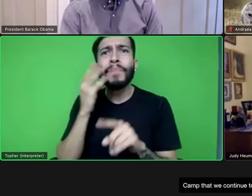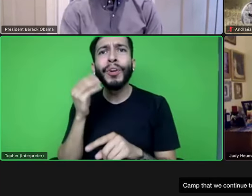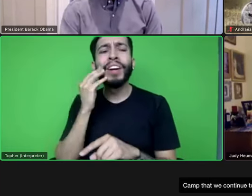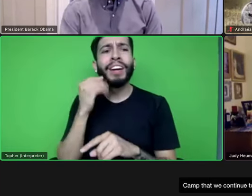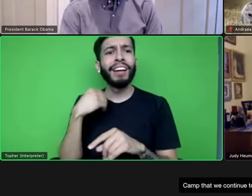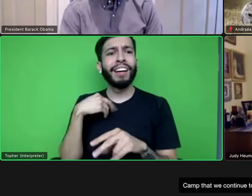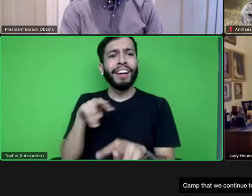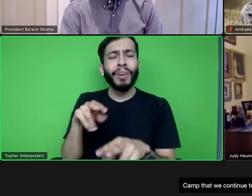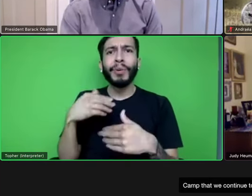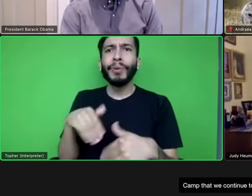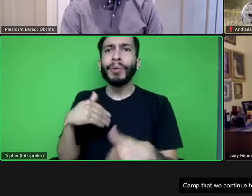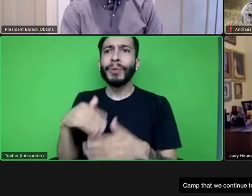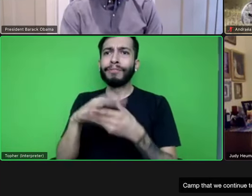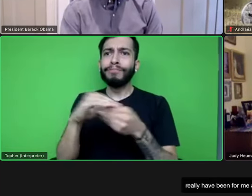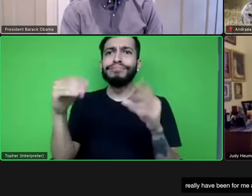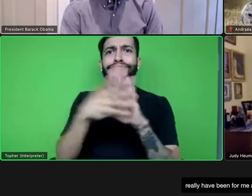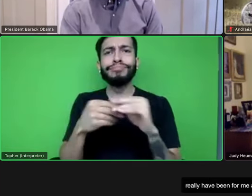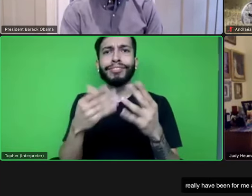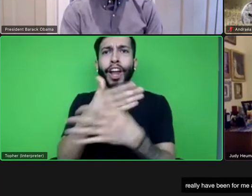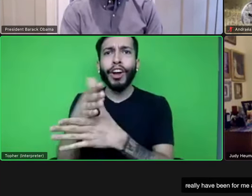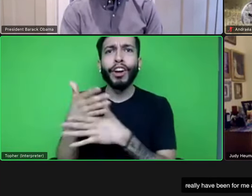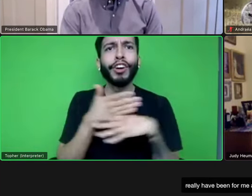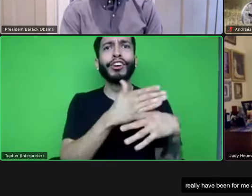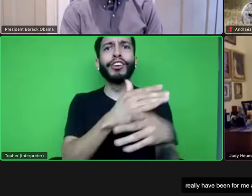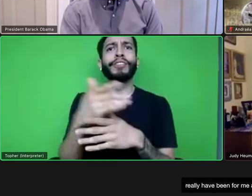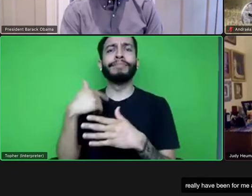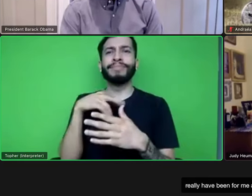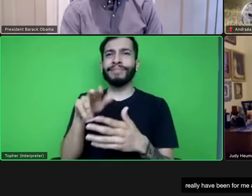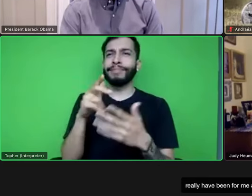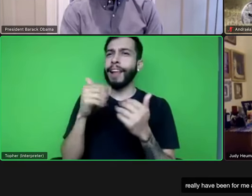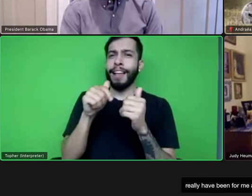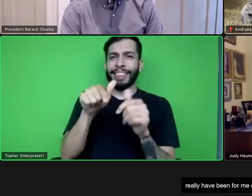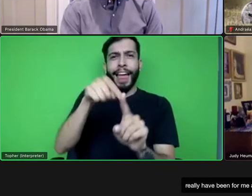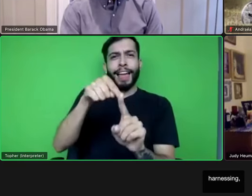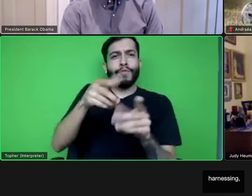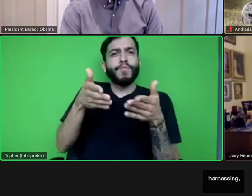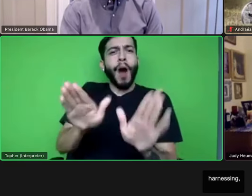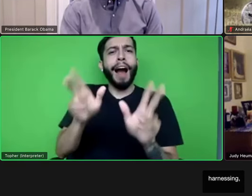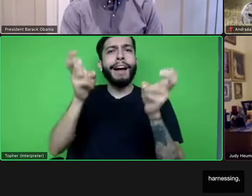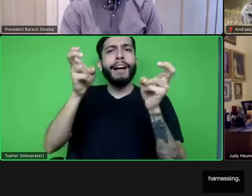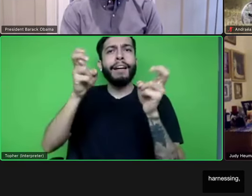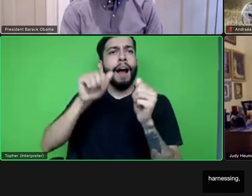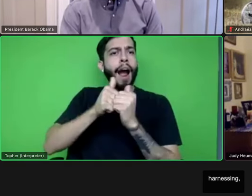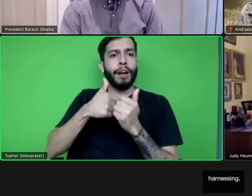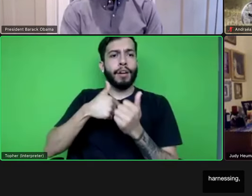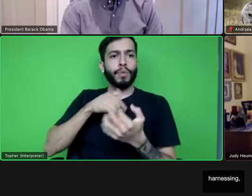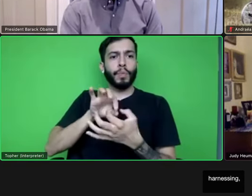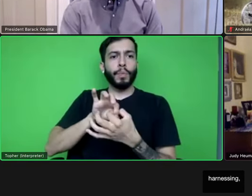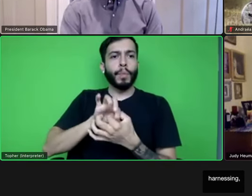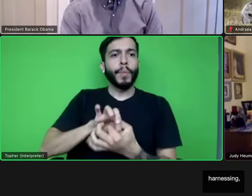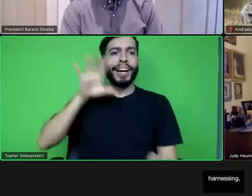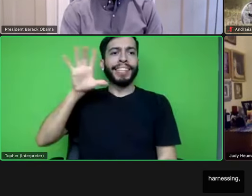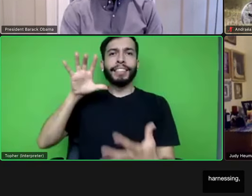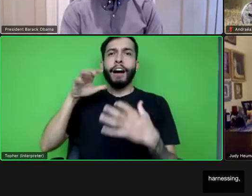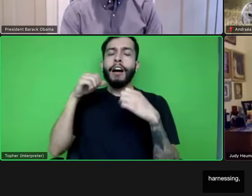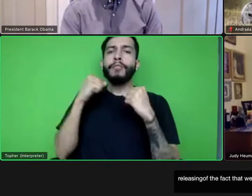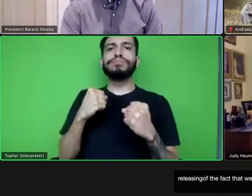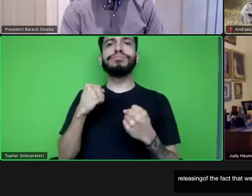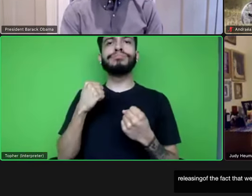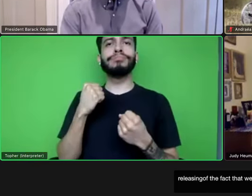and unharnessing, releasing of the fact that we knew that we had great potential,